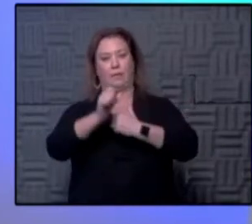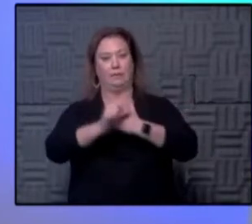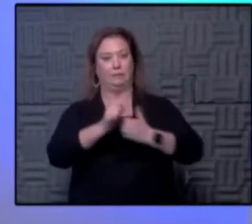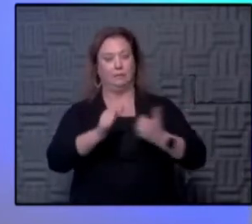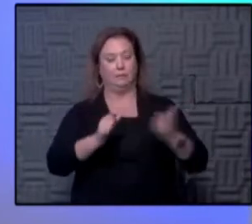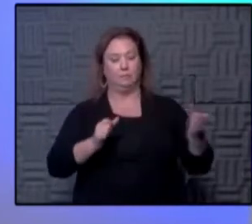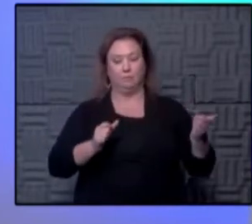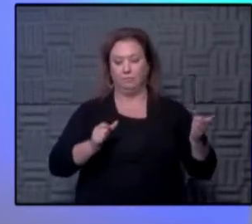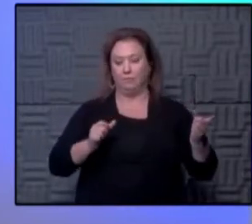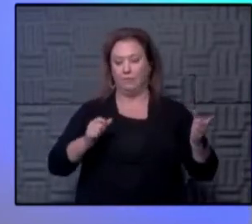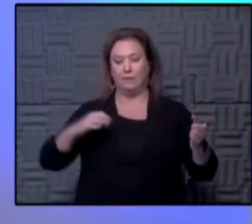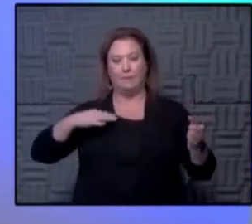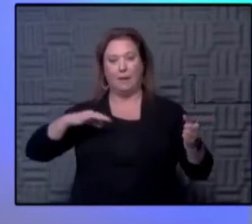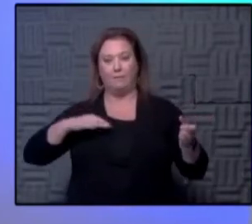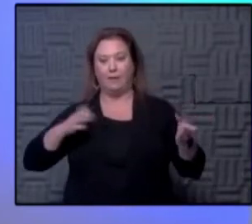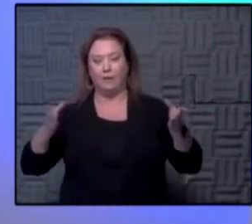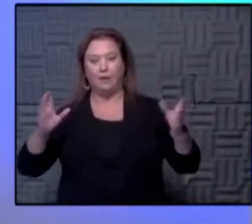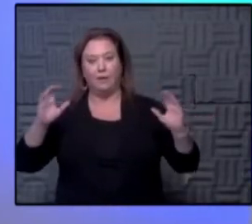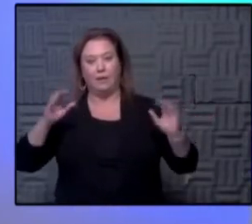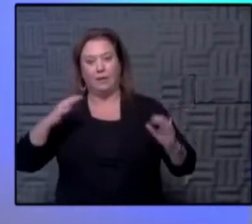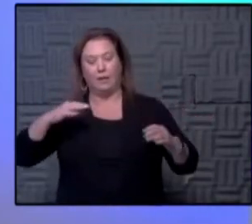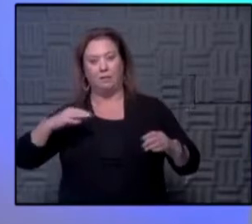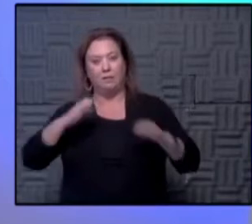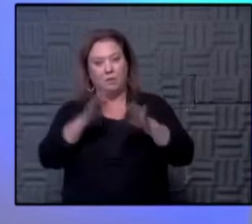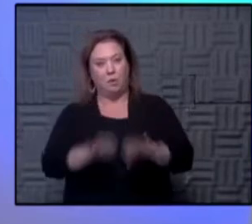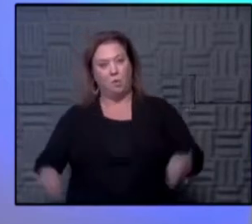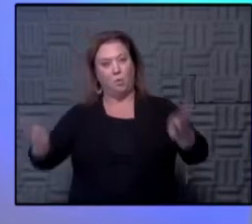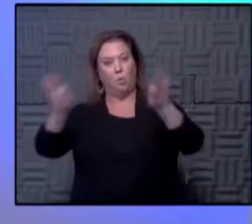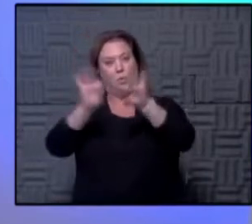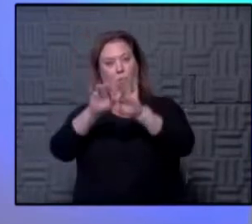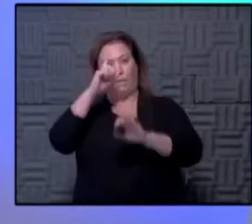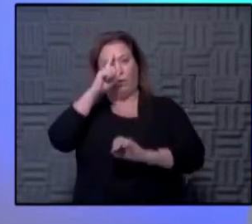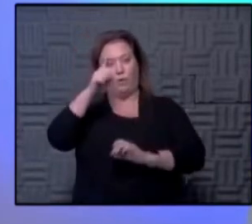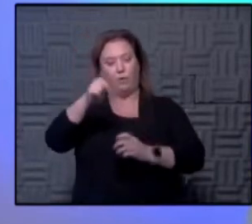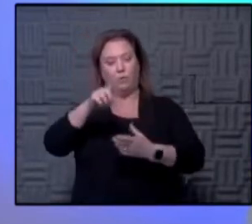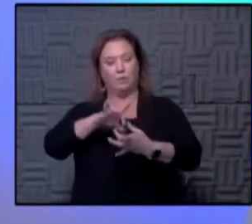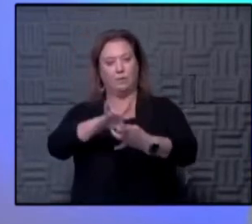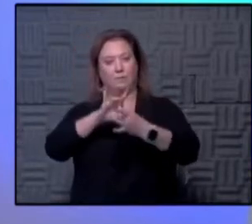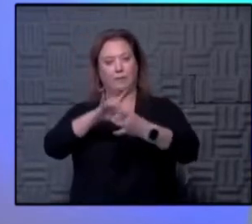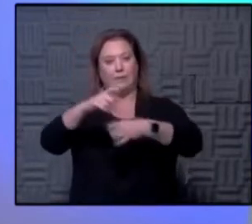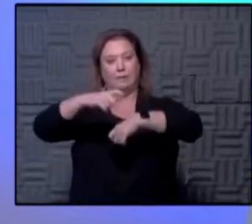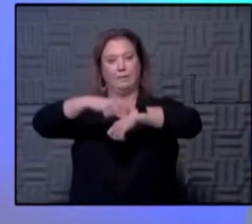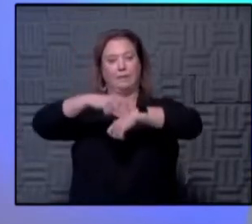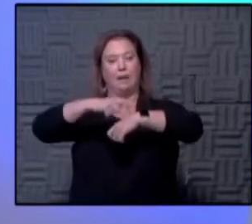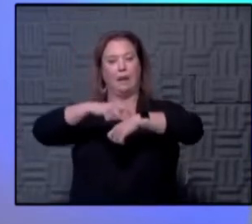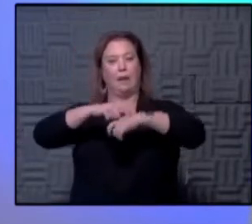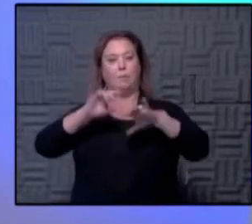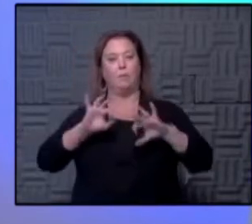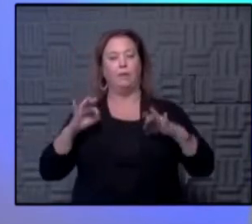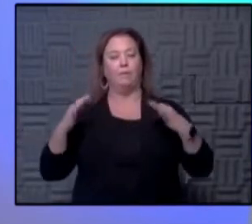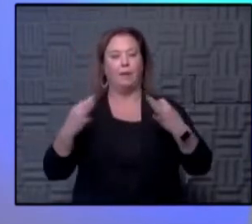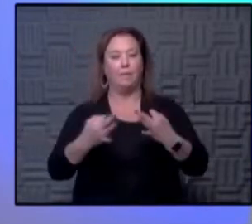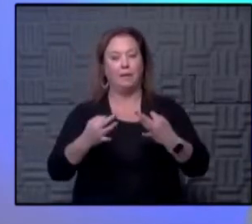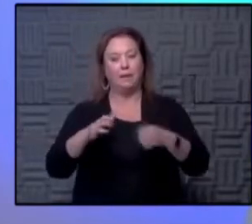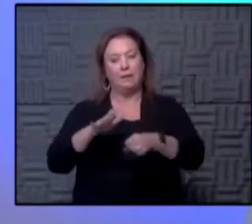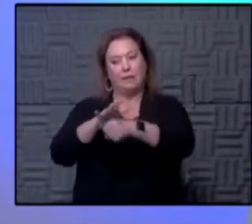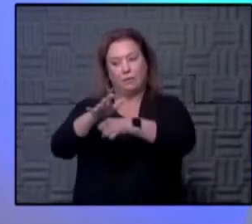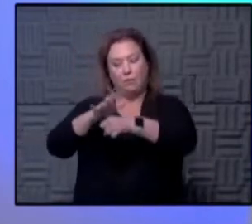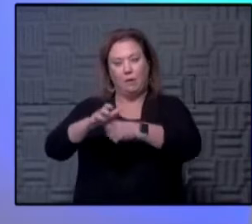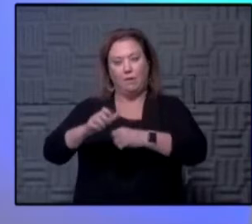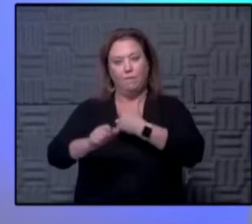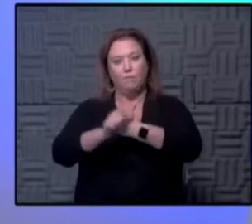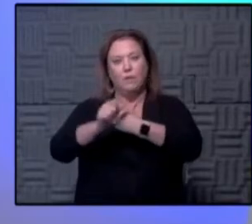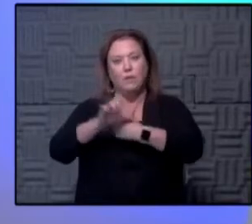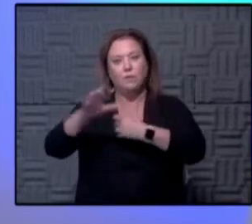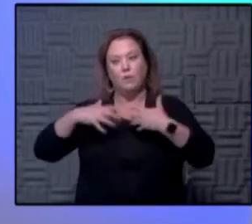Is it worth it to you to spend some time with your family, or is there enough risk with your health or